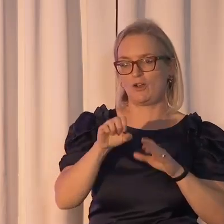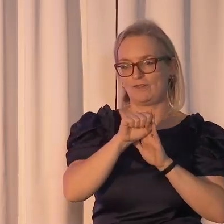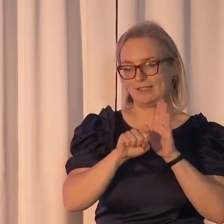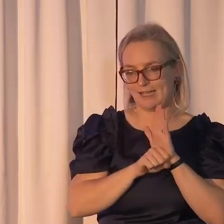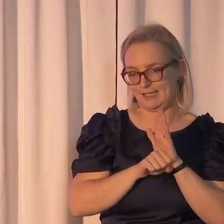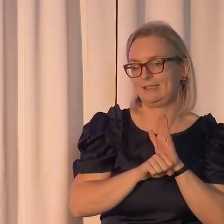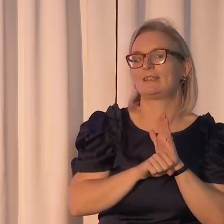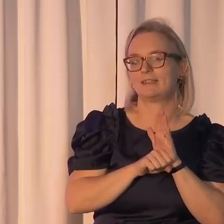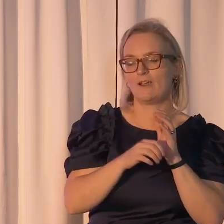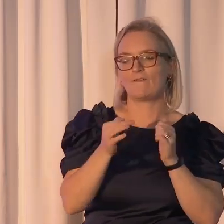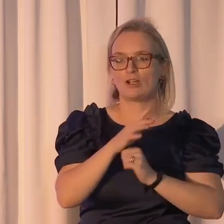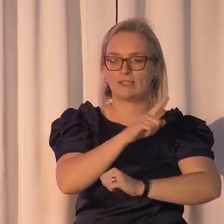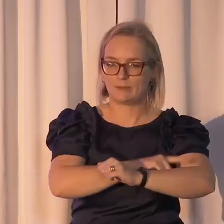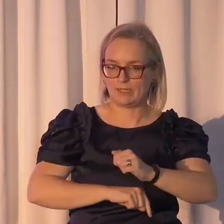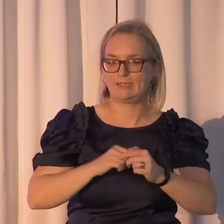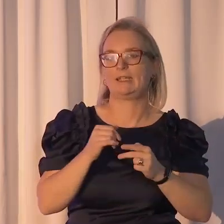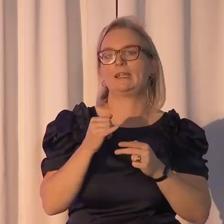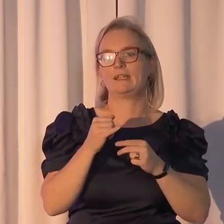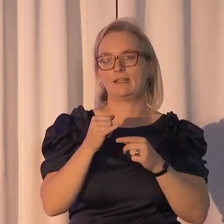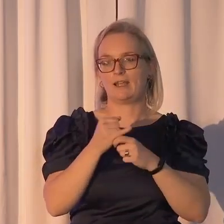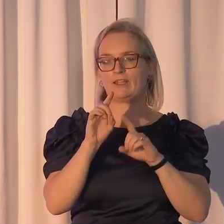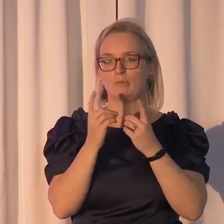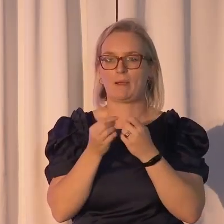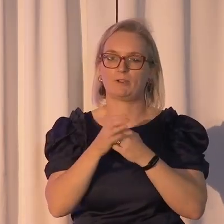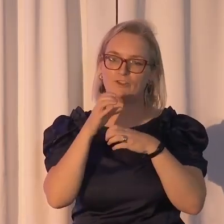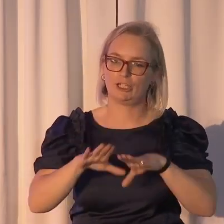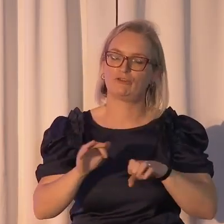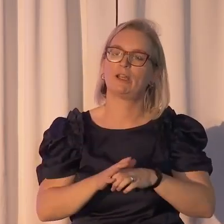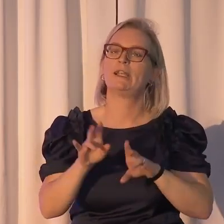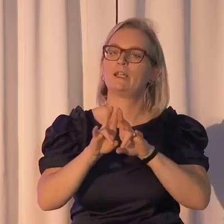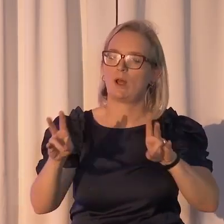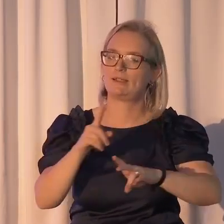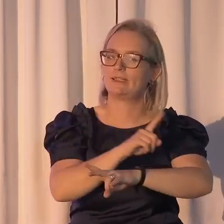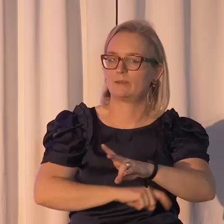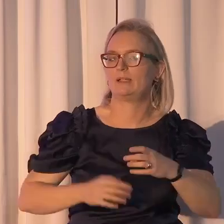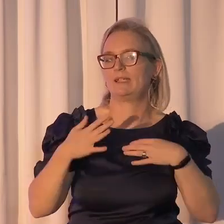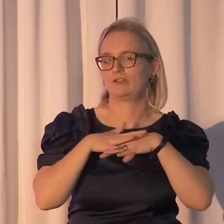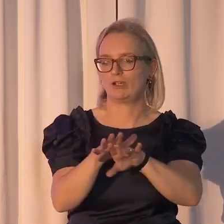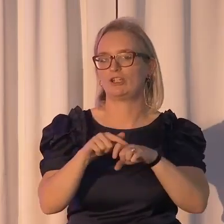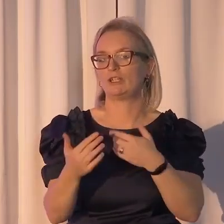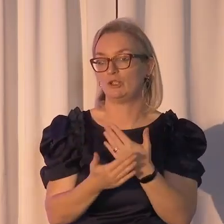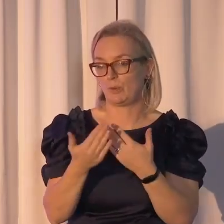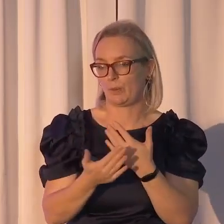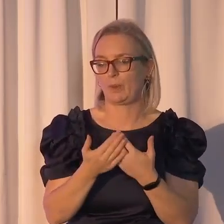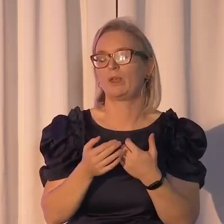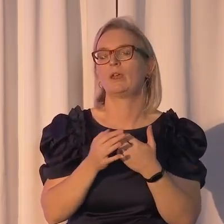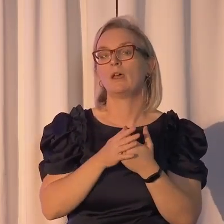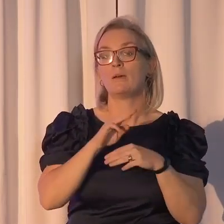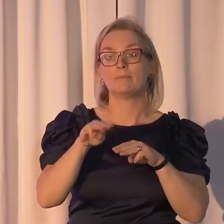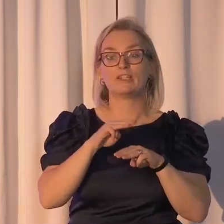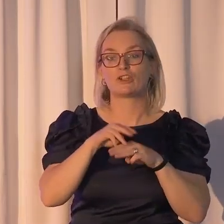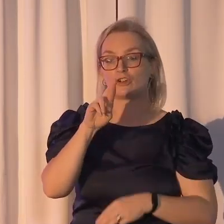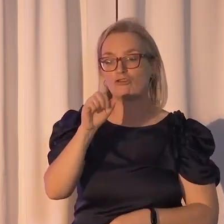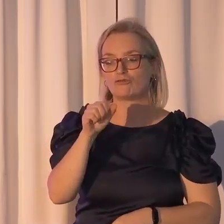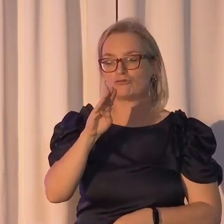State with responsibility for disability in the Department of Children, Equality, Disability, Integration and Youth, to open our